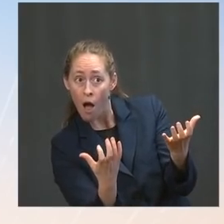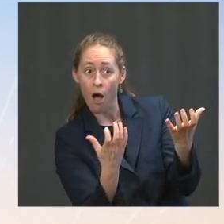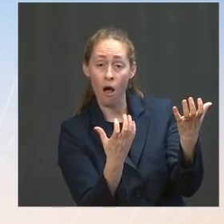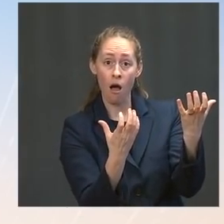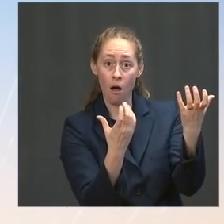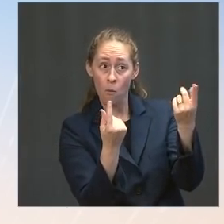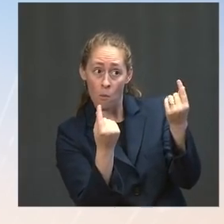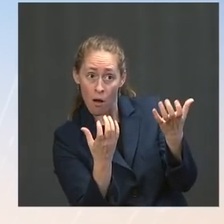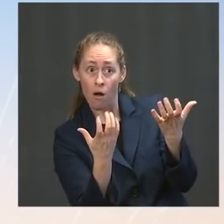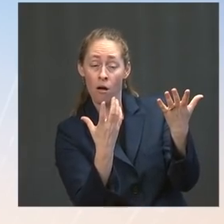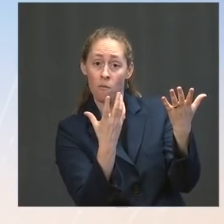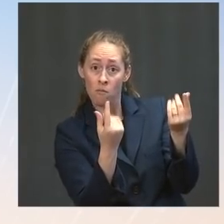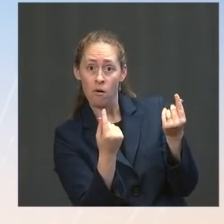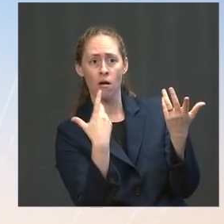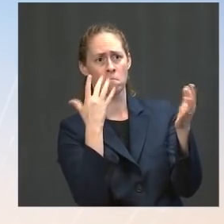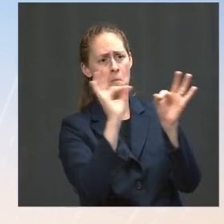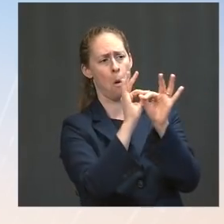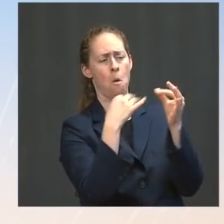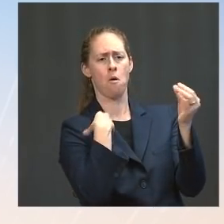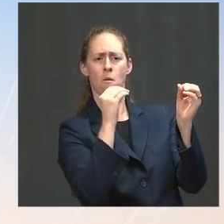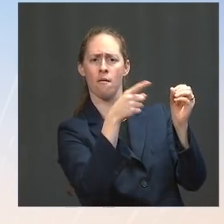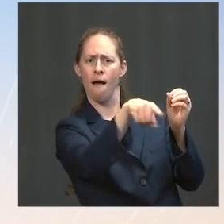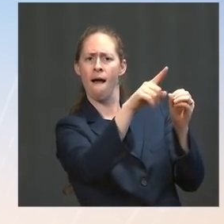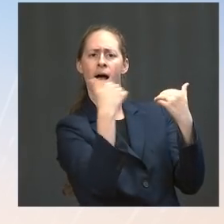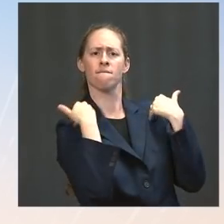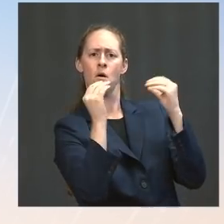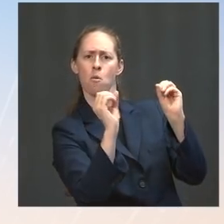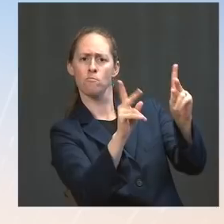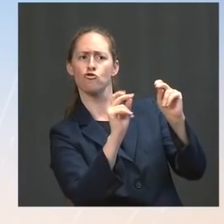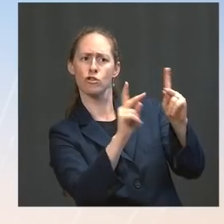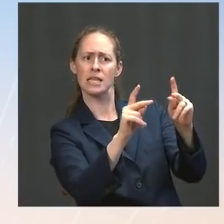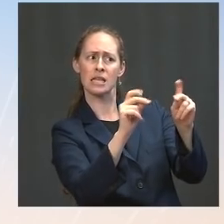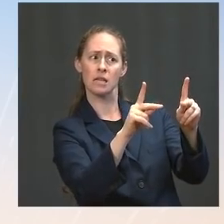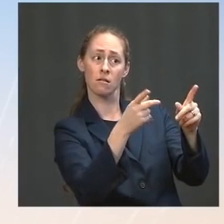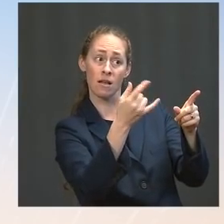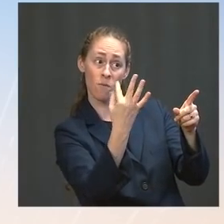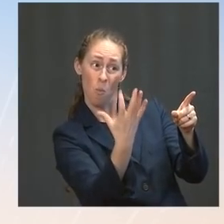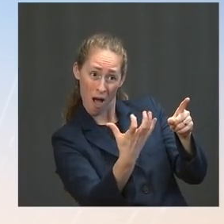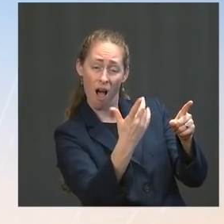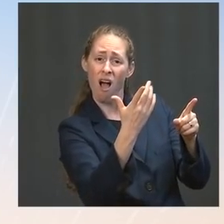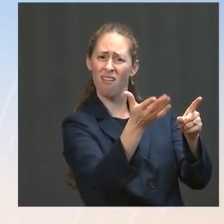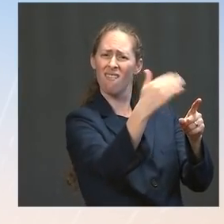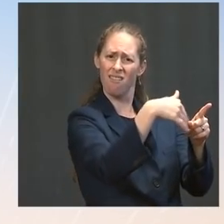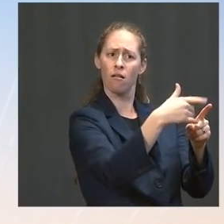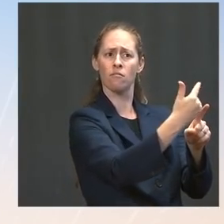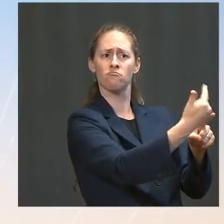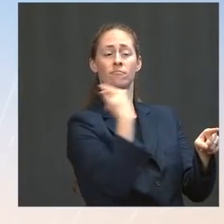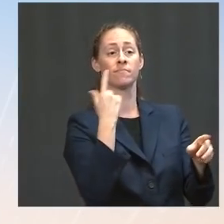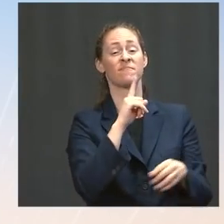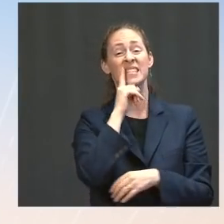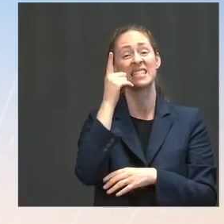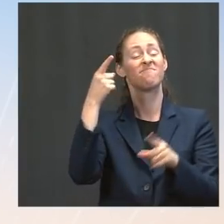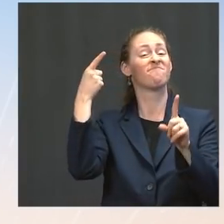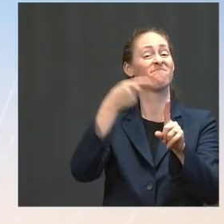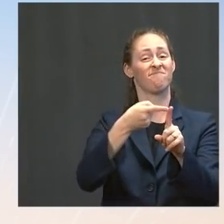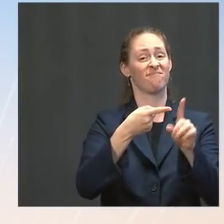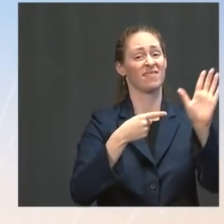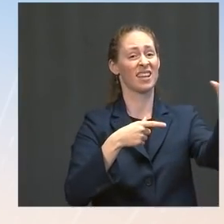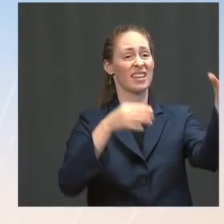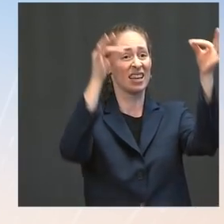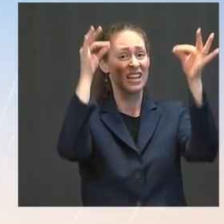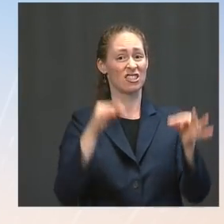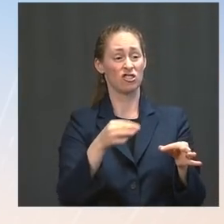American citizens and our contacts and our focus over the last several days, he gave an update. I'm happy to take their information if there's something more detailed